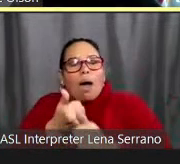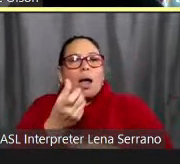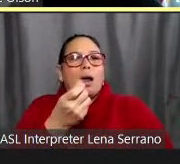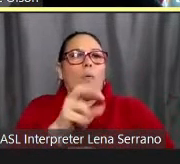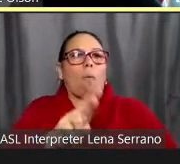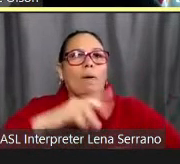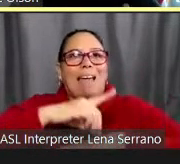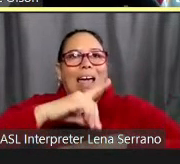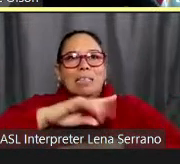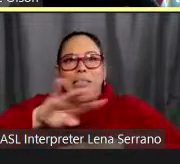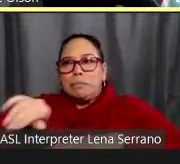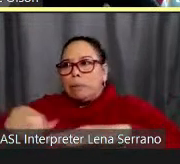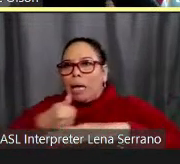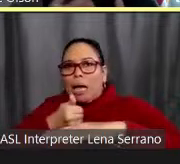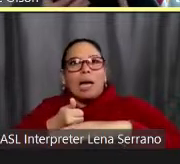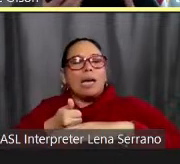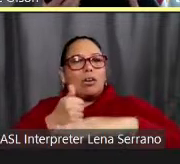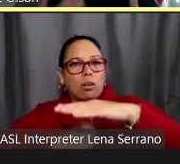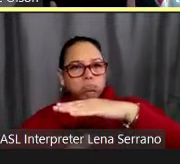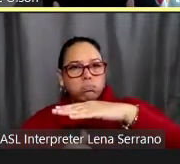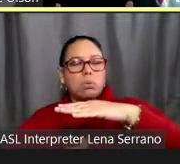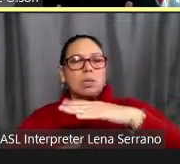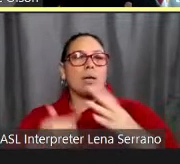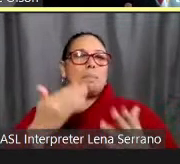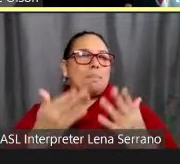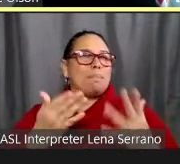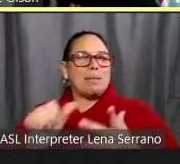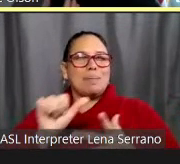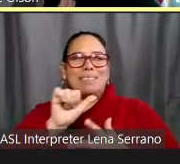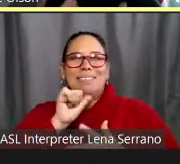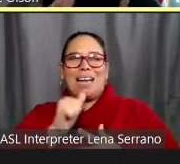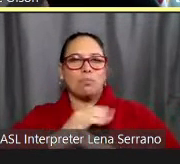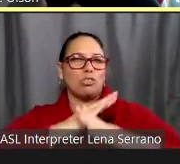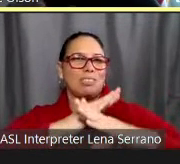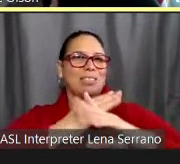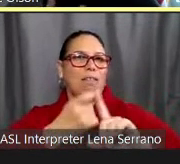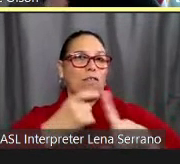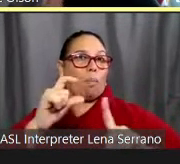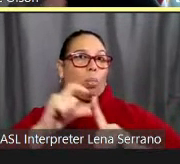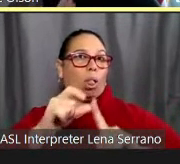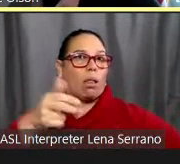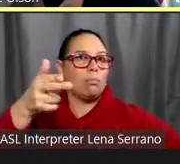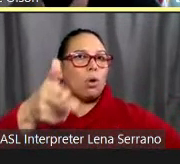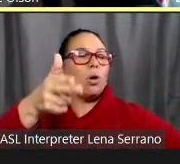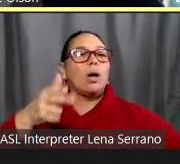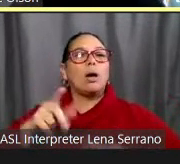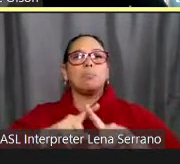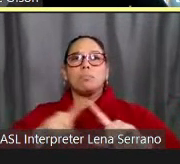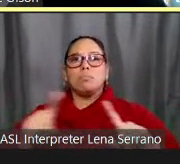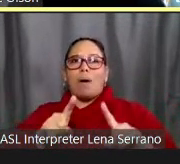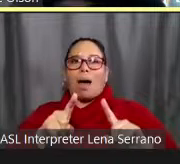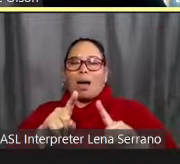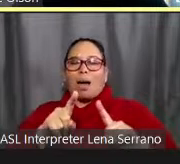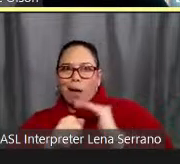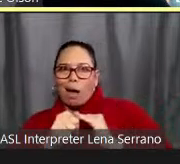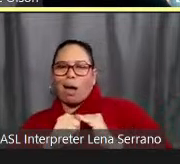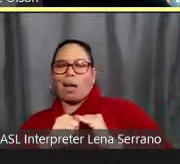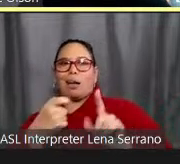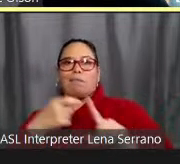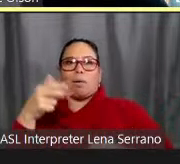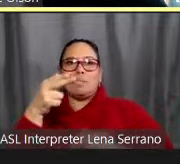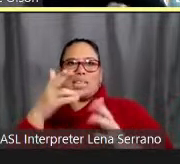desk, those objects may not provide ballistic protection, but they're going to mask your signature from a potential